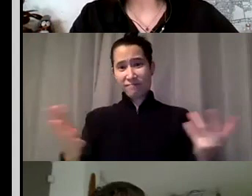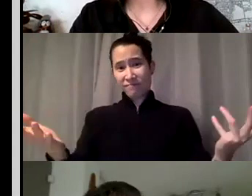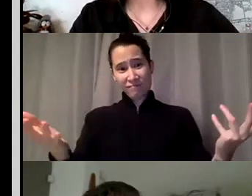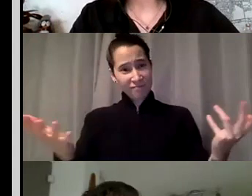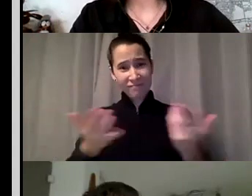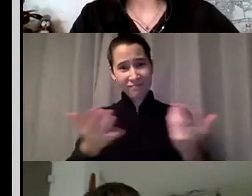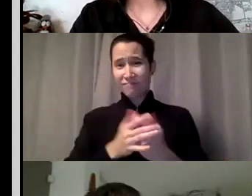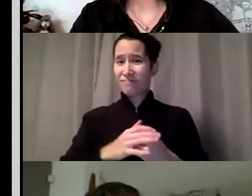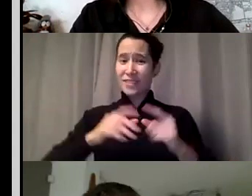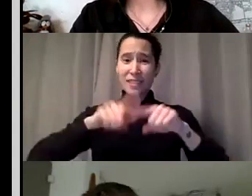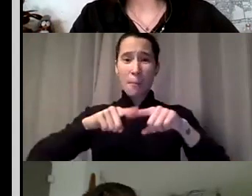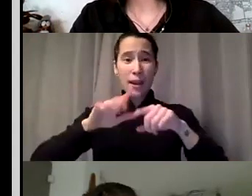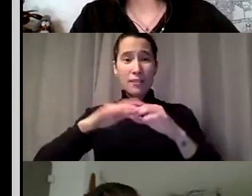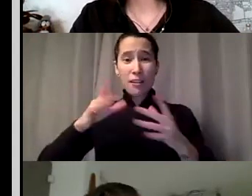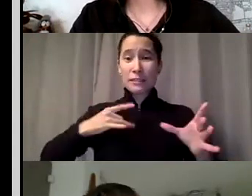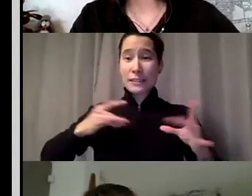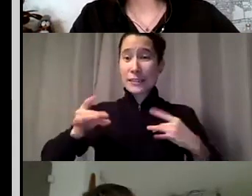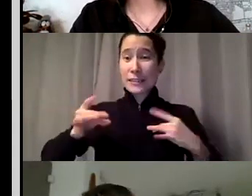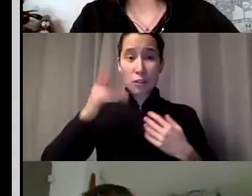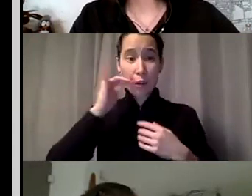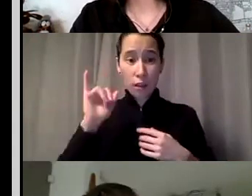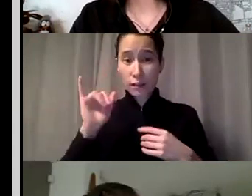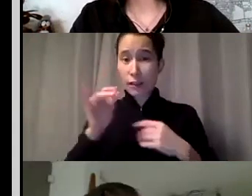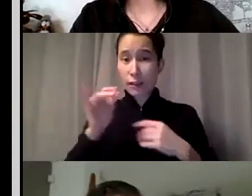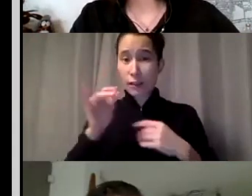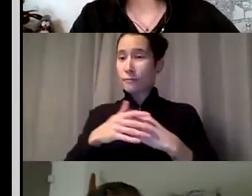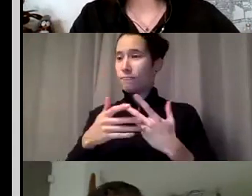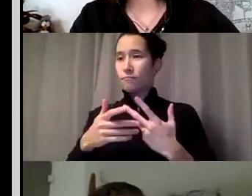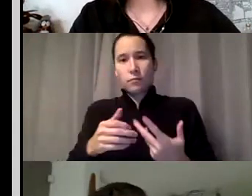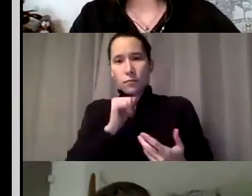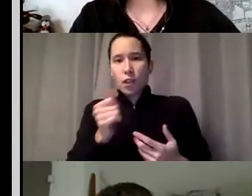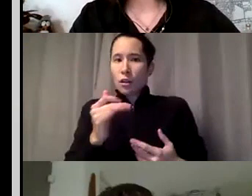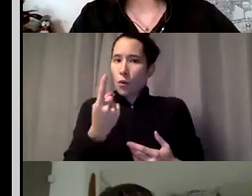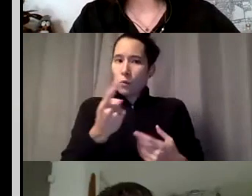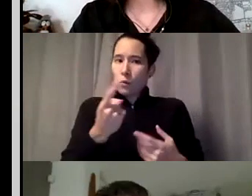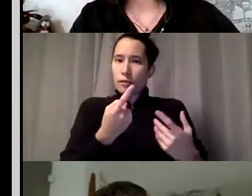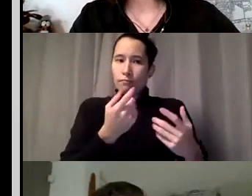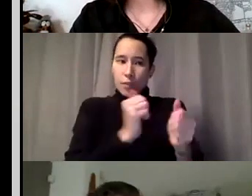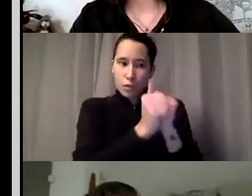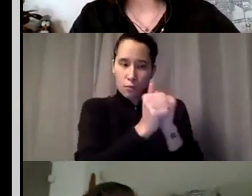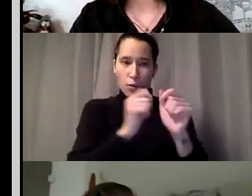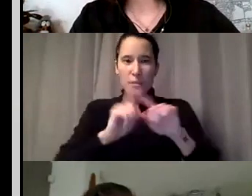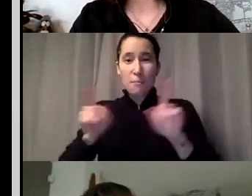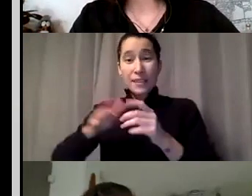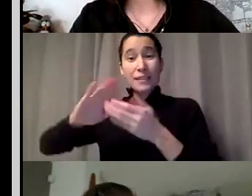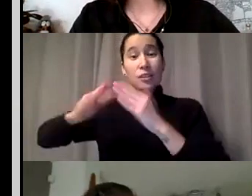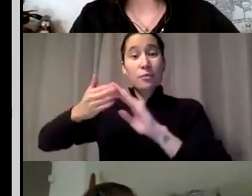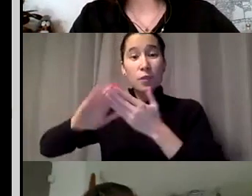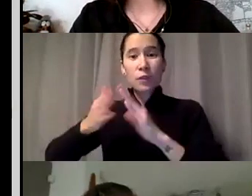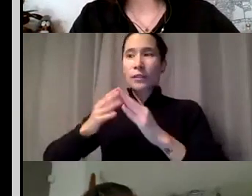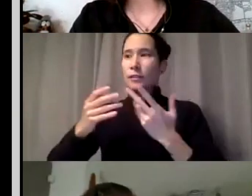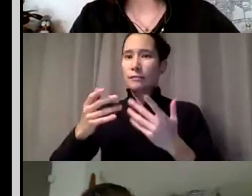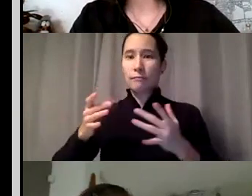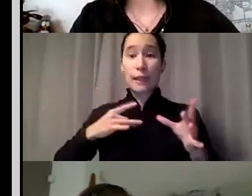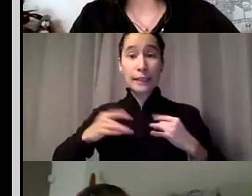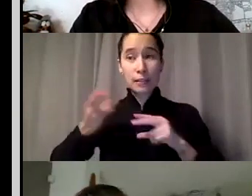as a province, not just in sports. It's more so about where our numbers are at and our community transmissions that